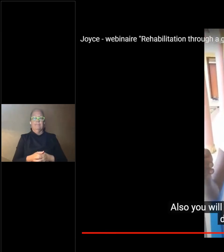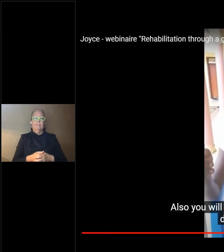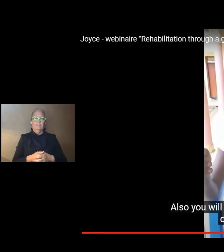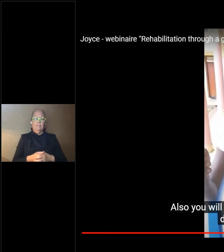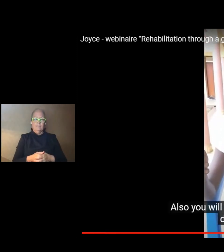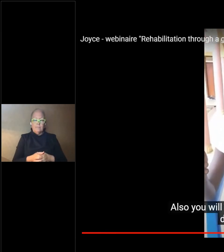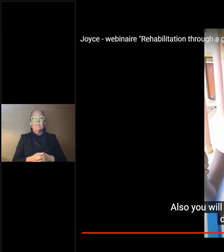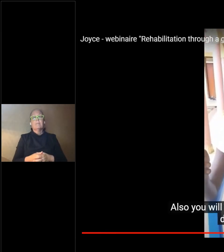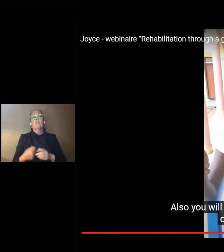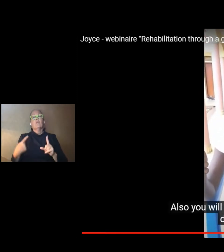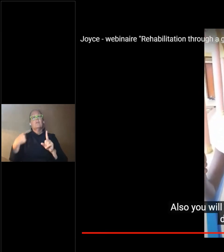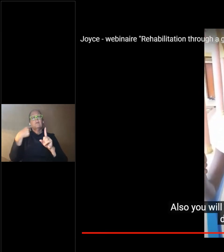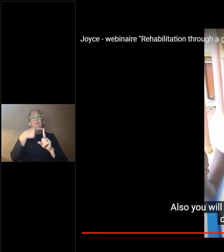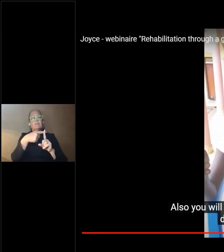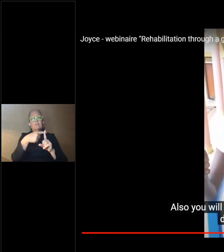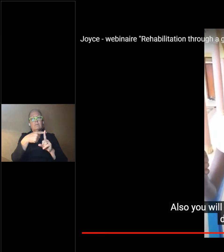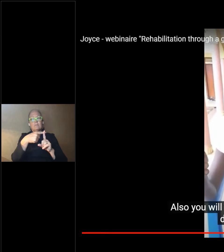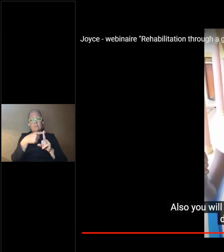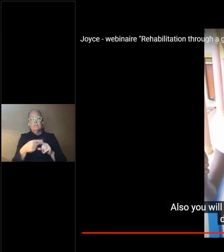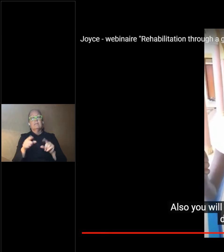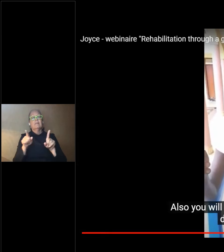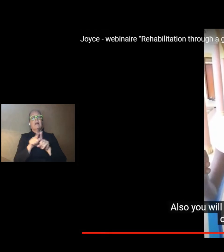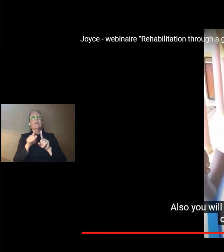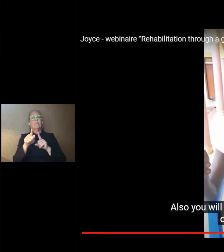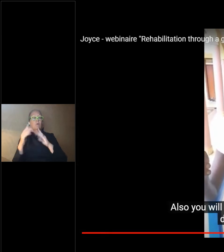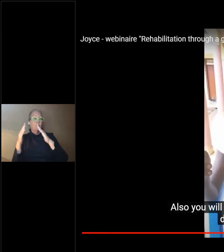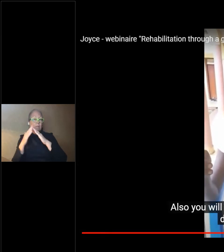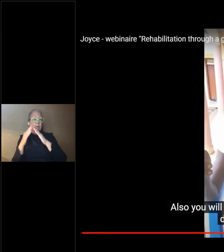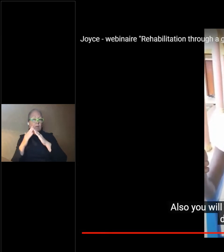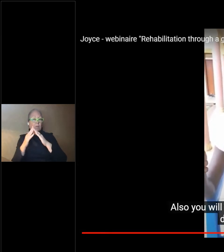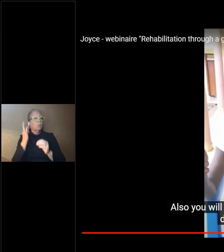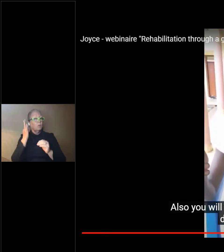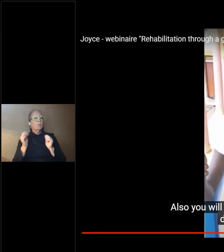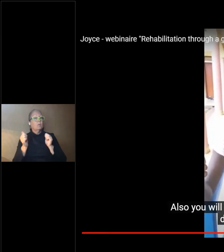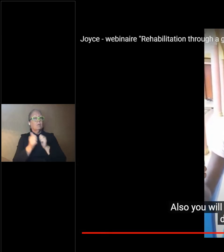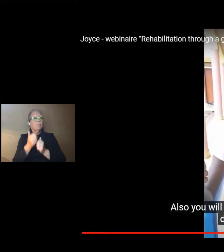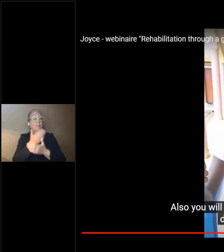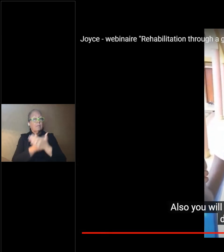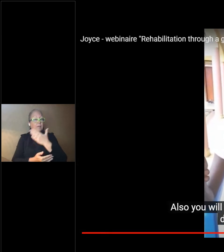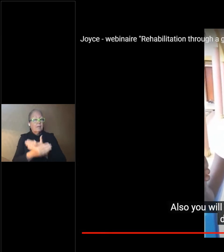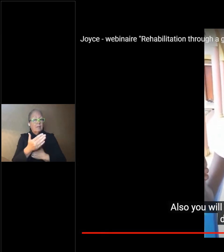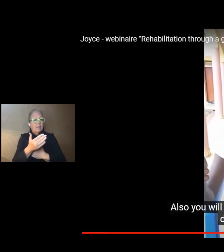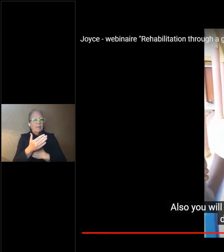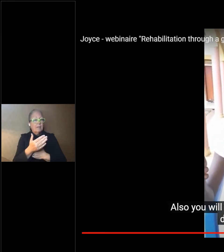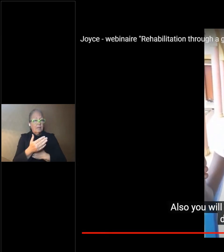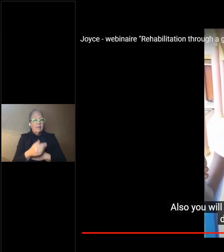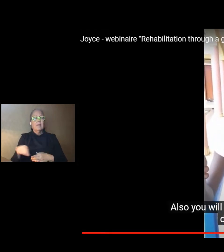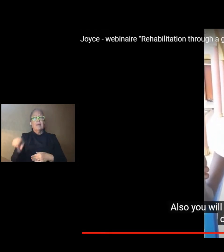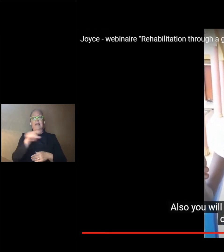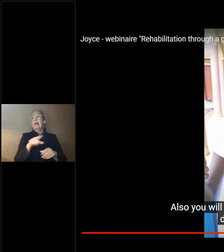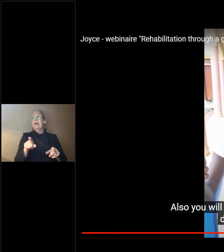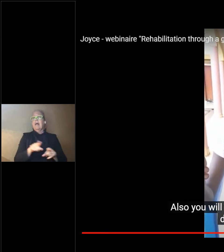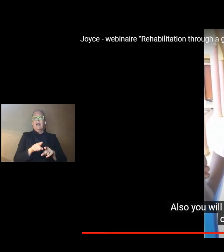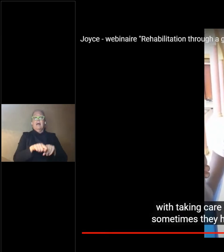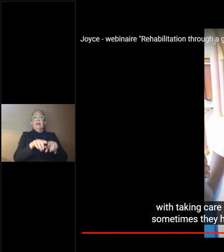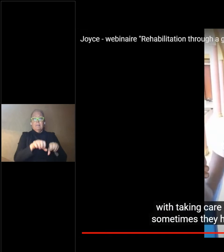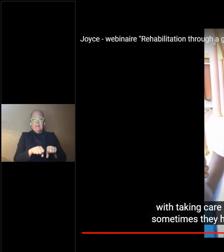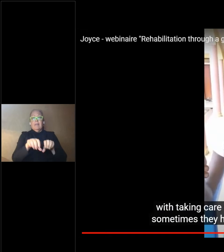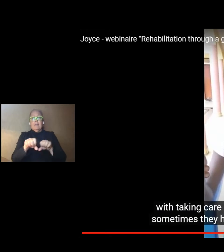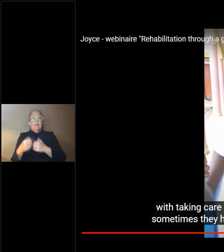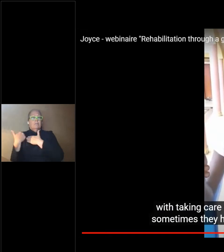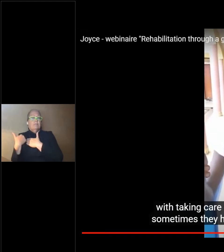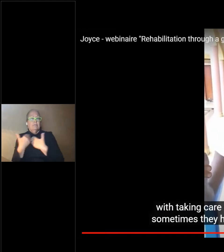also you will find that at home, women with disabilities, they are busy also. They are